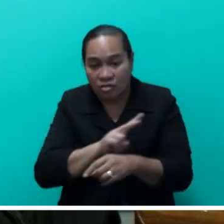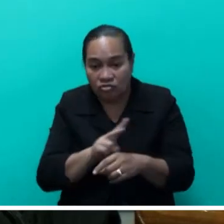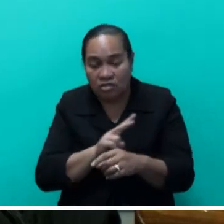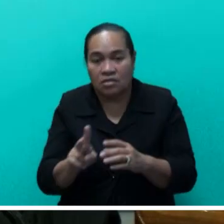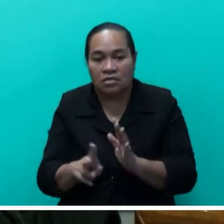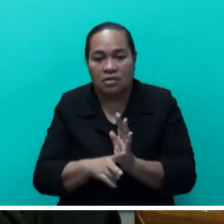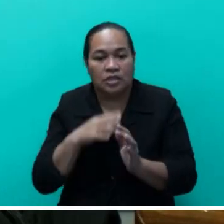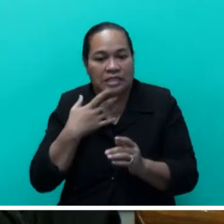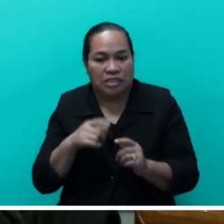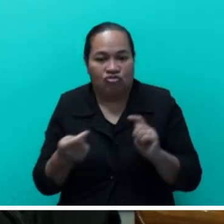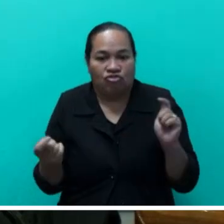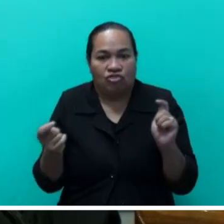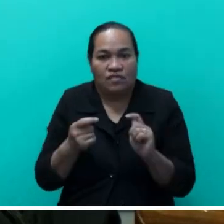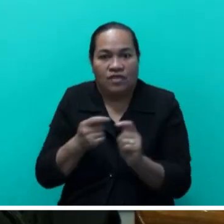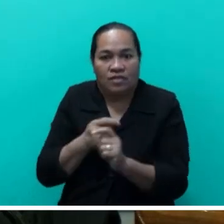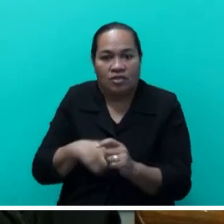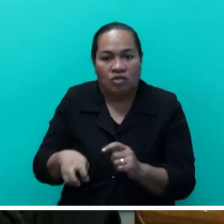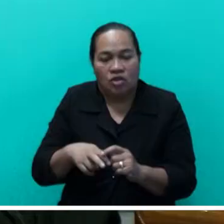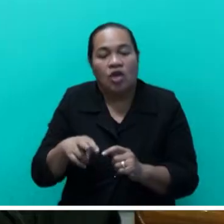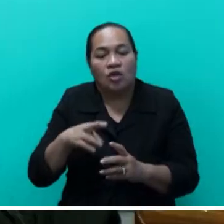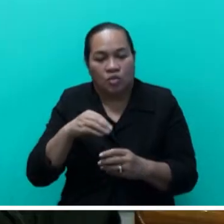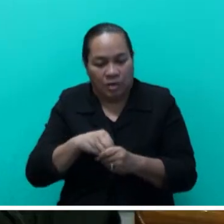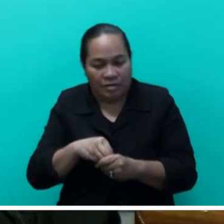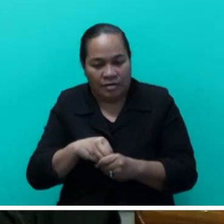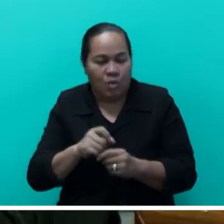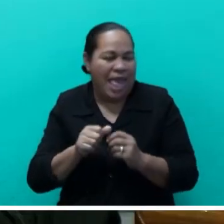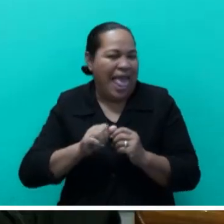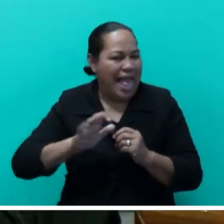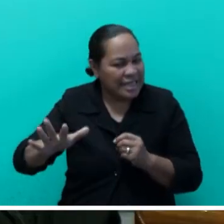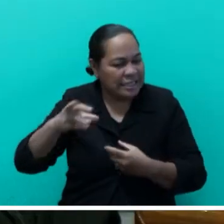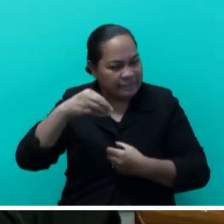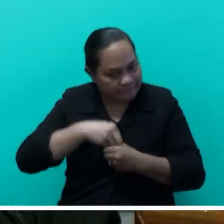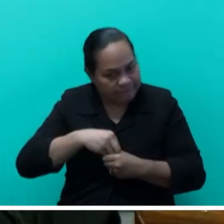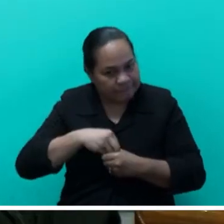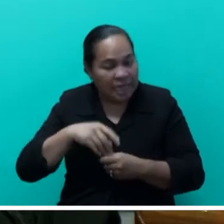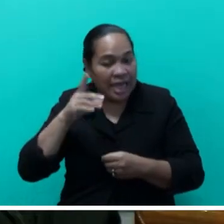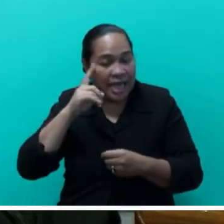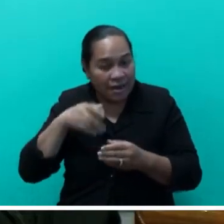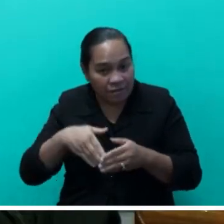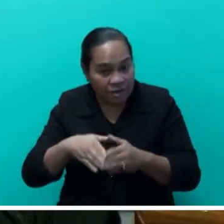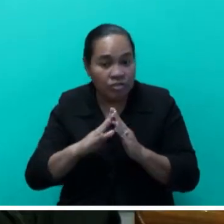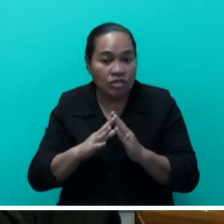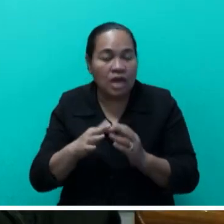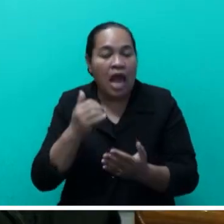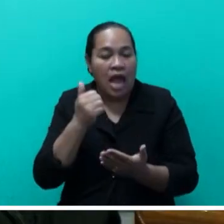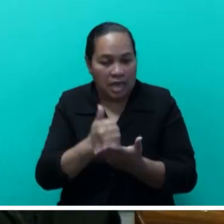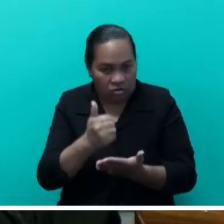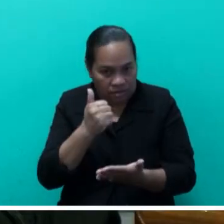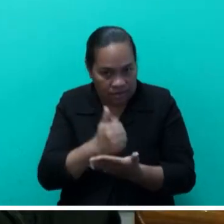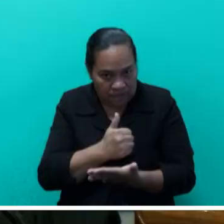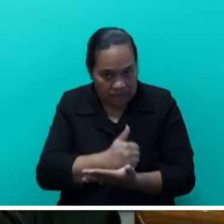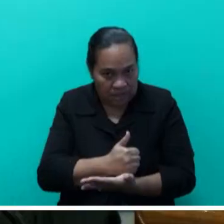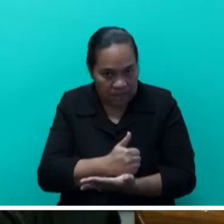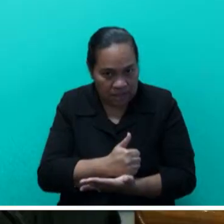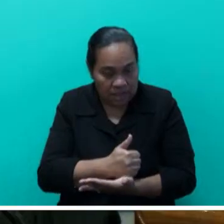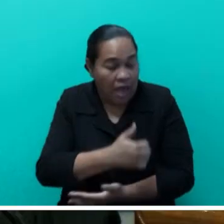journey that seeks to embed the principles of excellence, innovation, accountability within the fabric